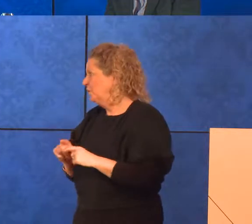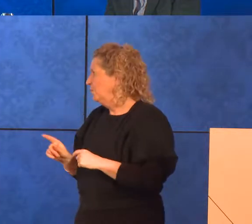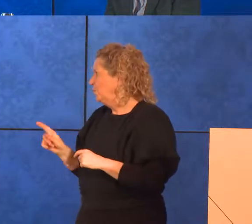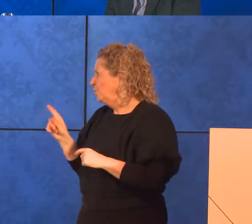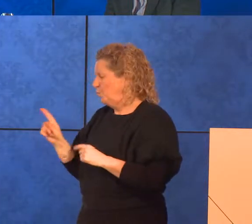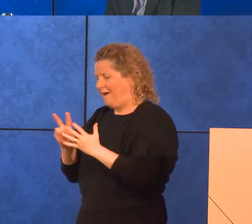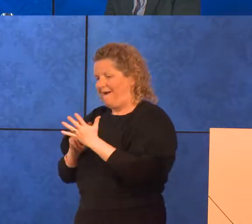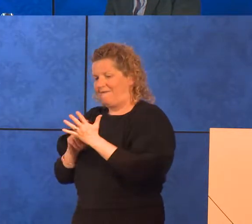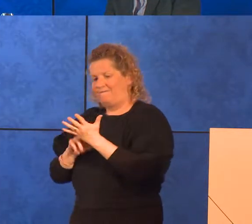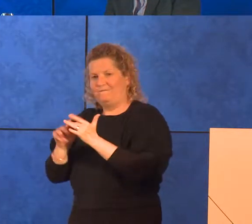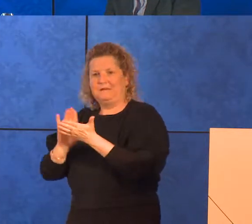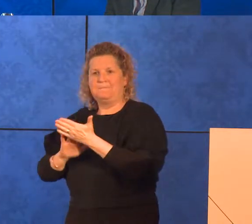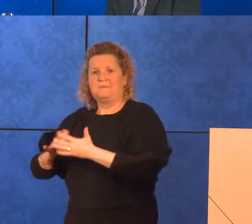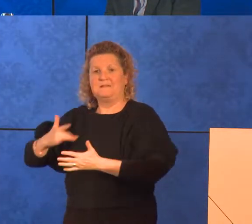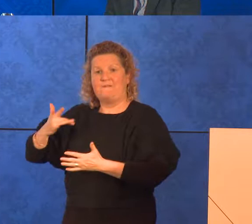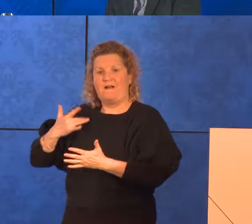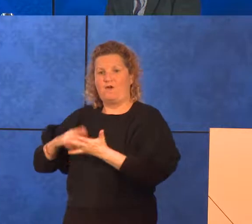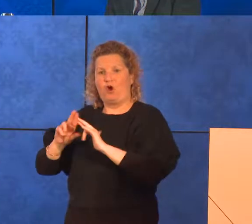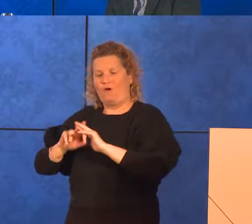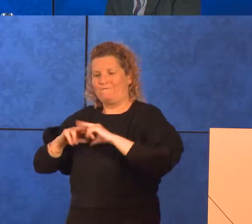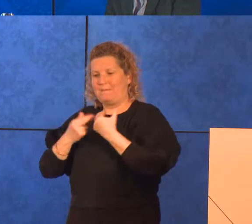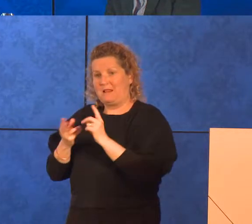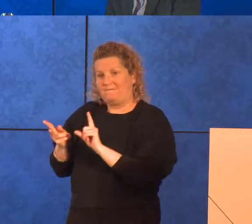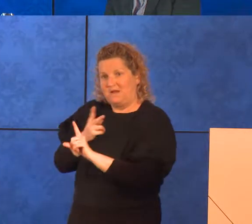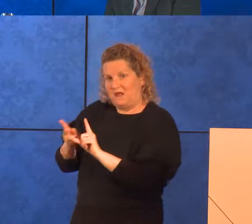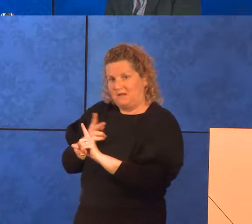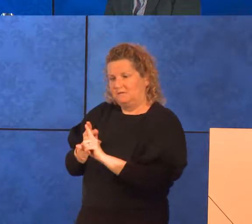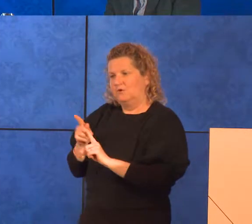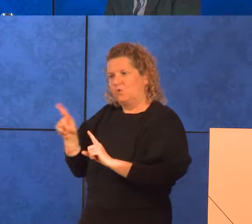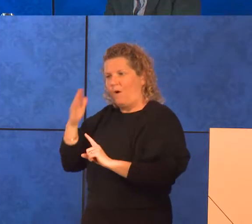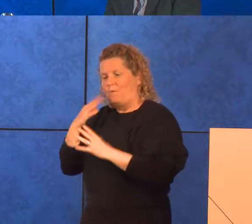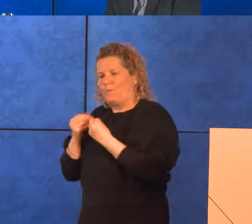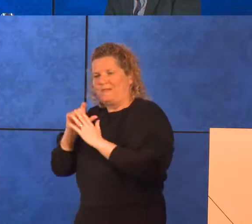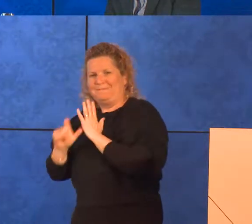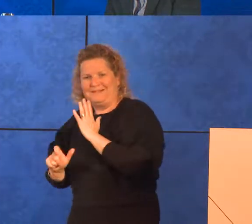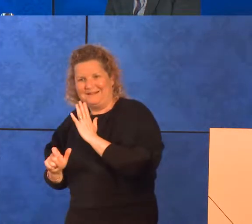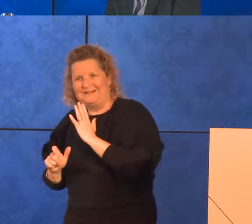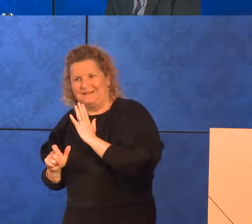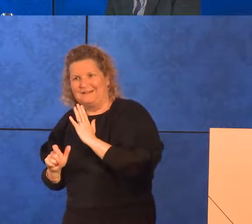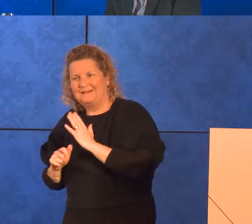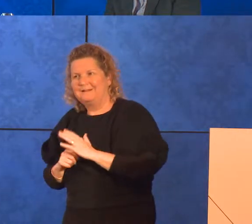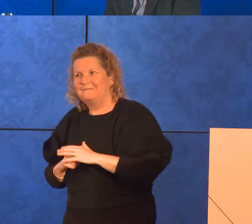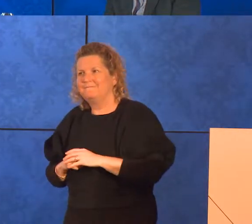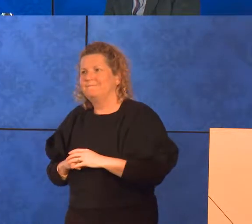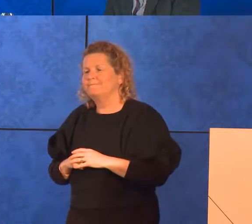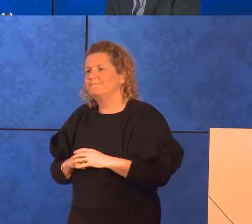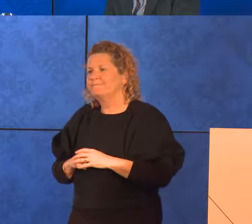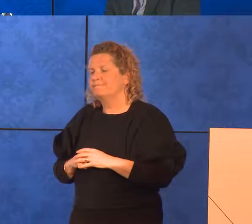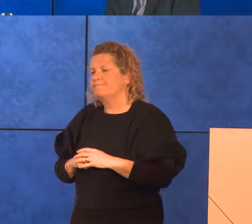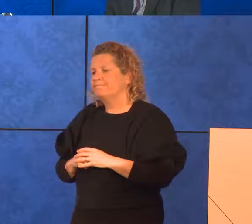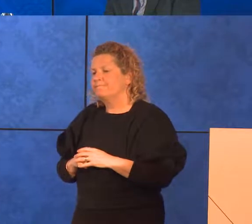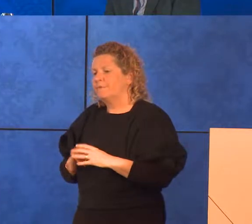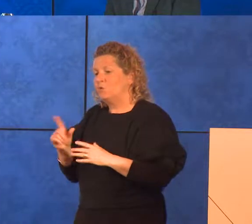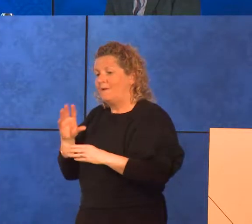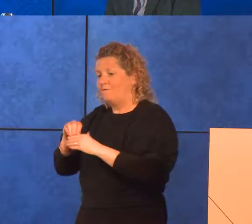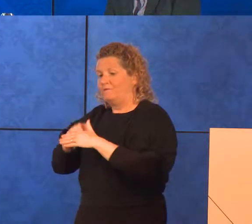a victim survivor of family violence and a woman with a disability, and you contributed to the